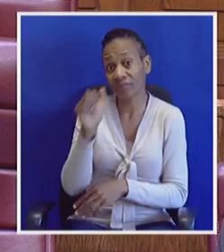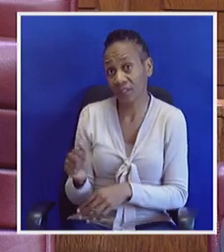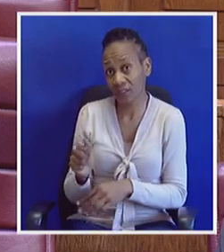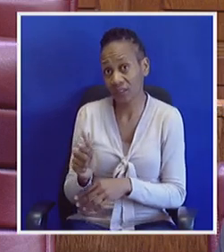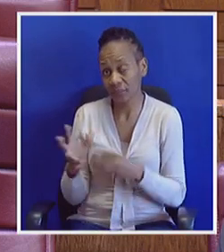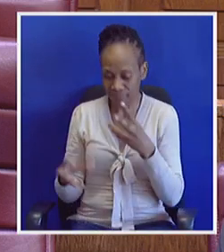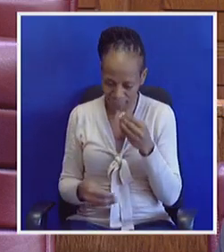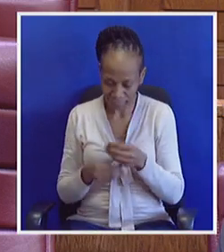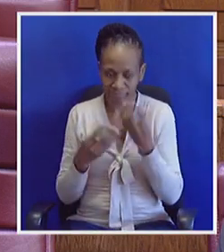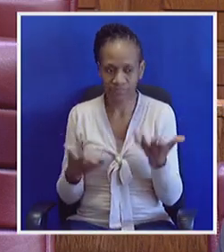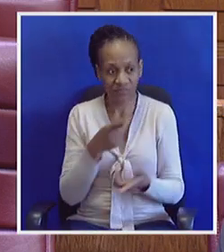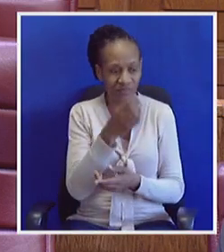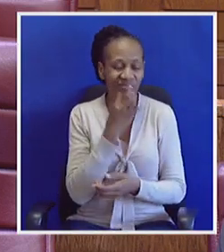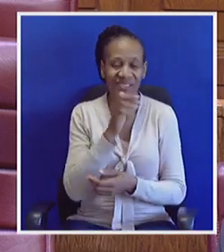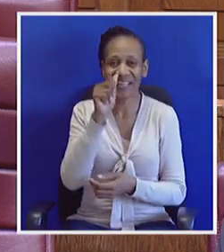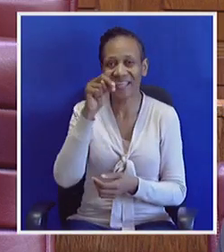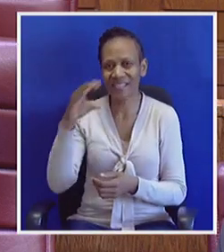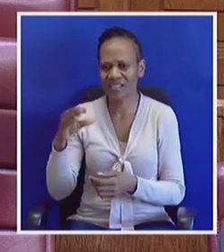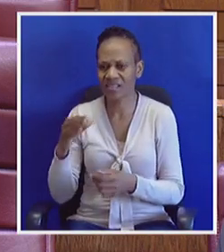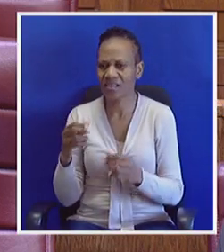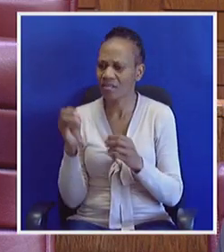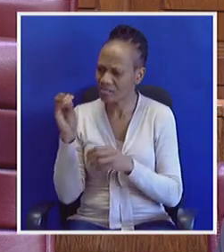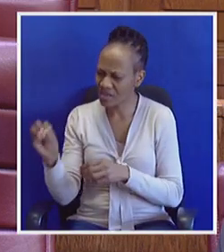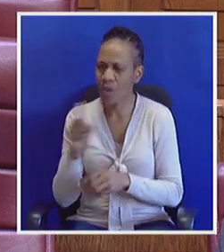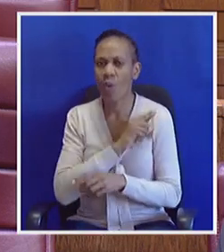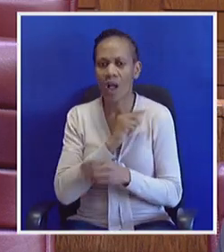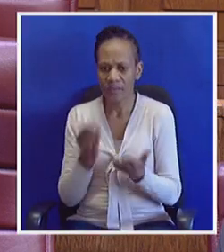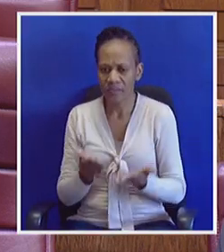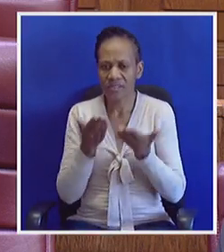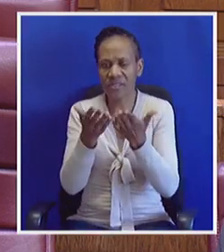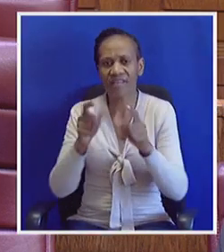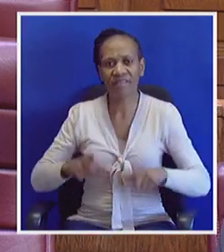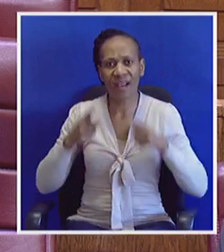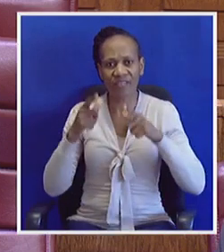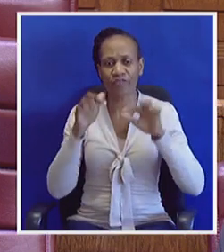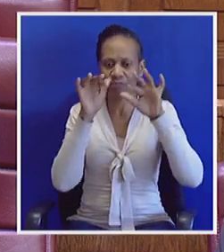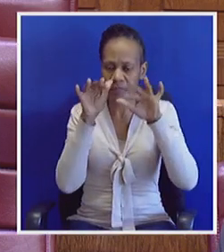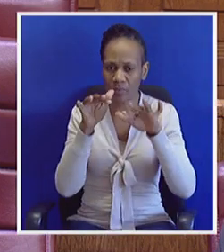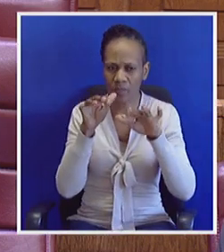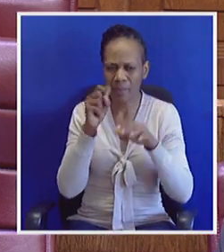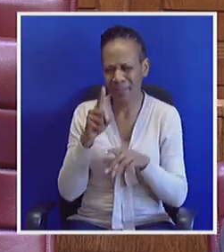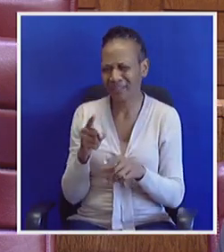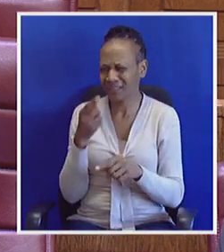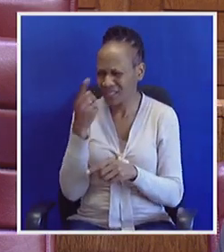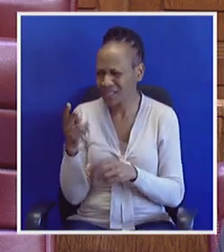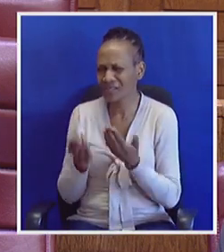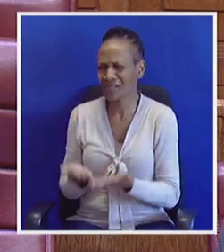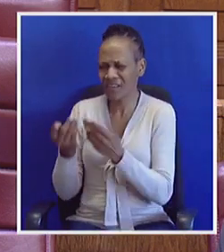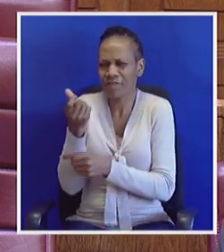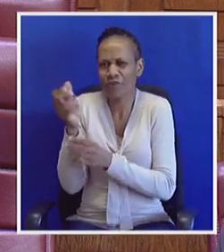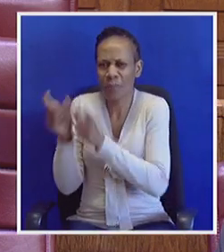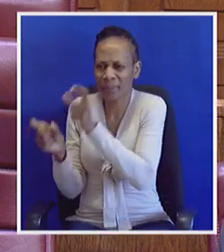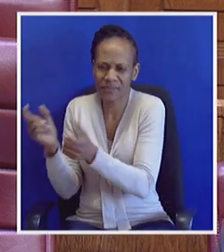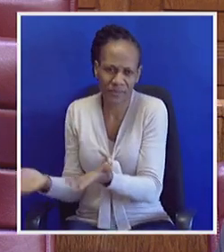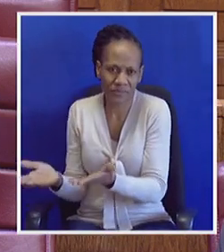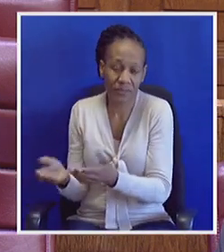further to say that the ANC exists to improve the lives of all people and not just certain people. And again, I could not agree more. But then came